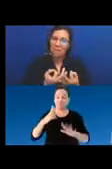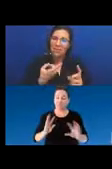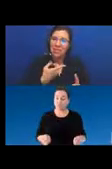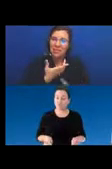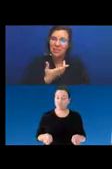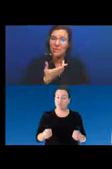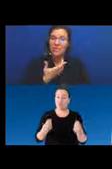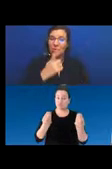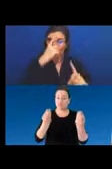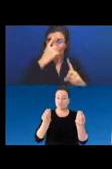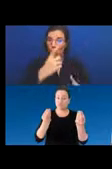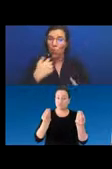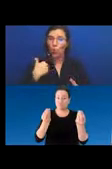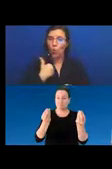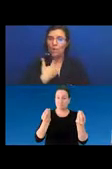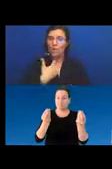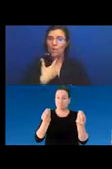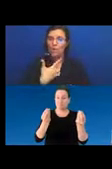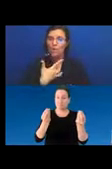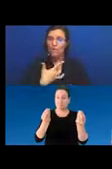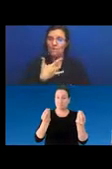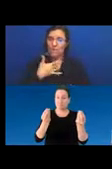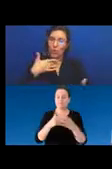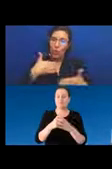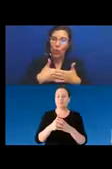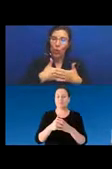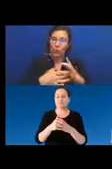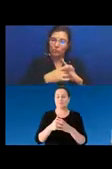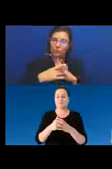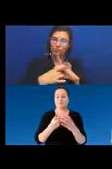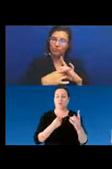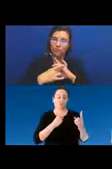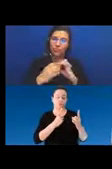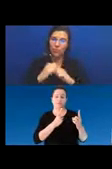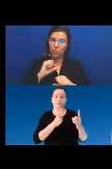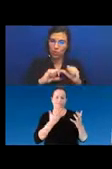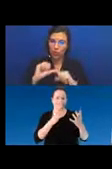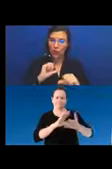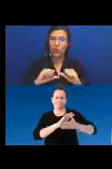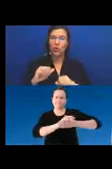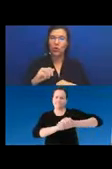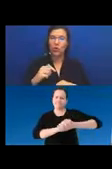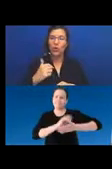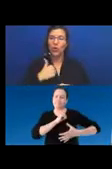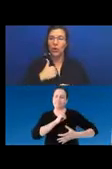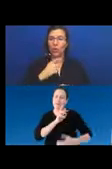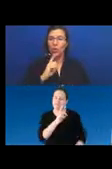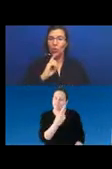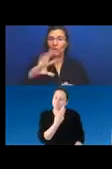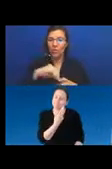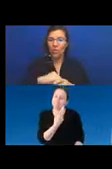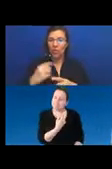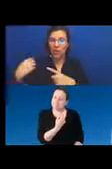that we feel very close to each other. I was involved in the